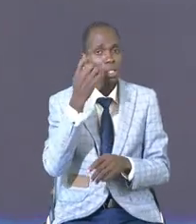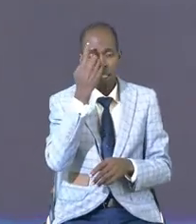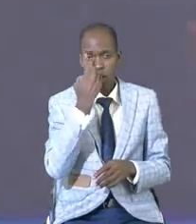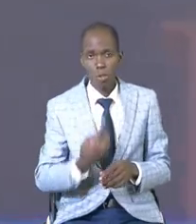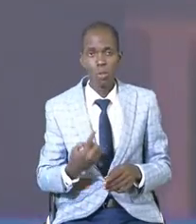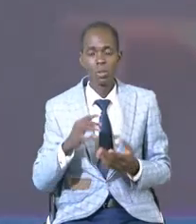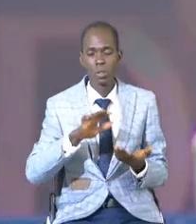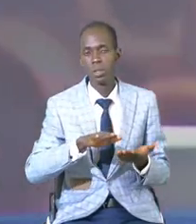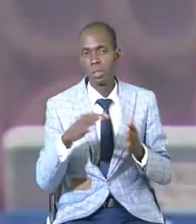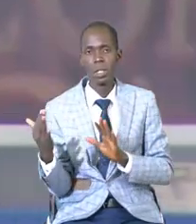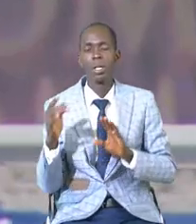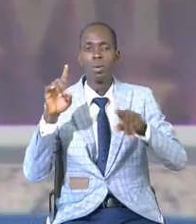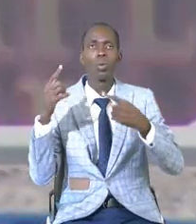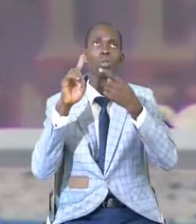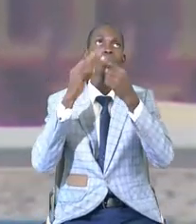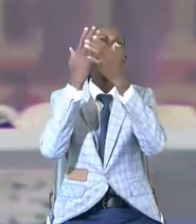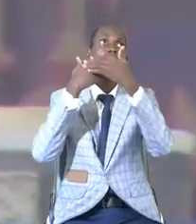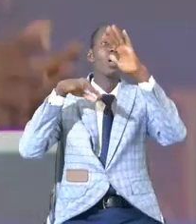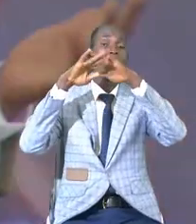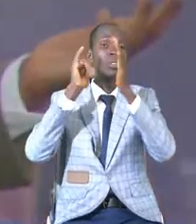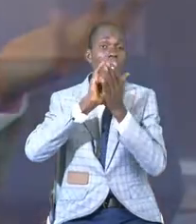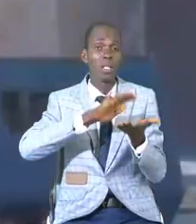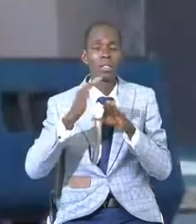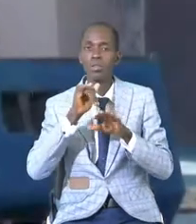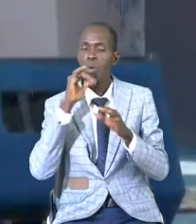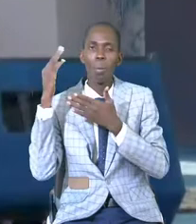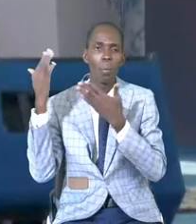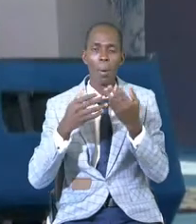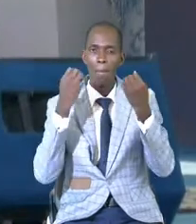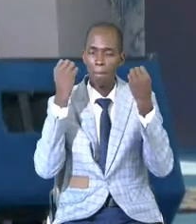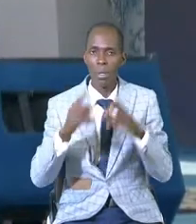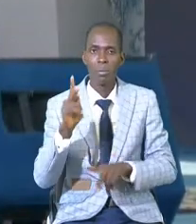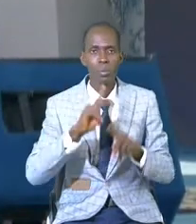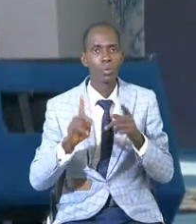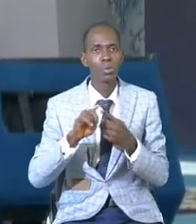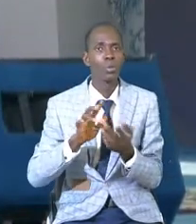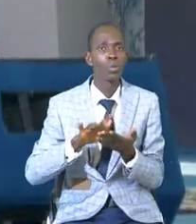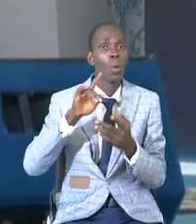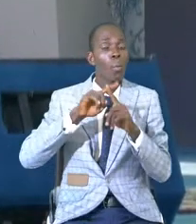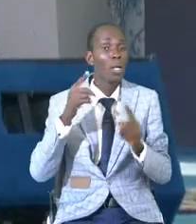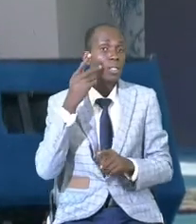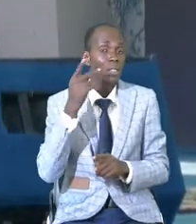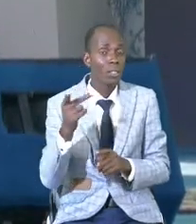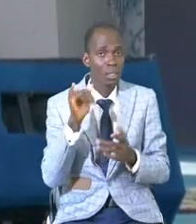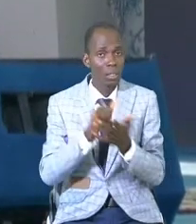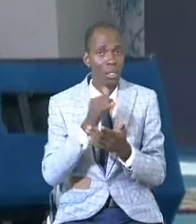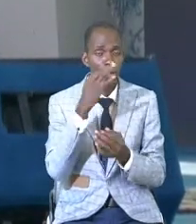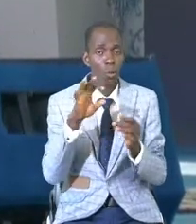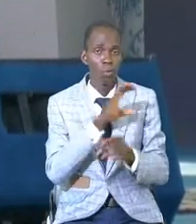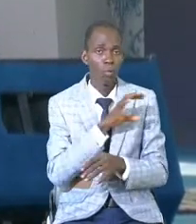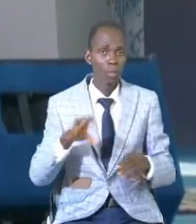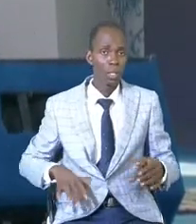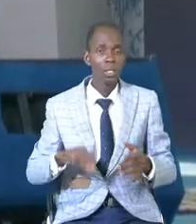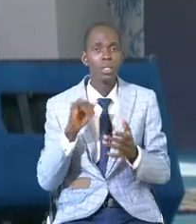heaven, that death did not bring many sons to glory. But come to Christ, it says that by whom